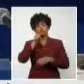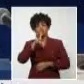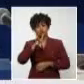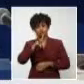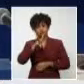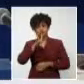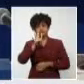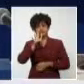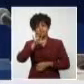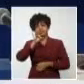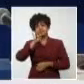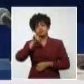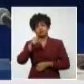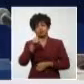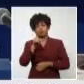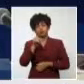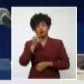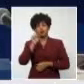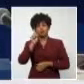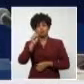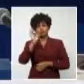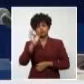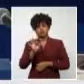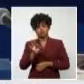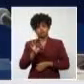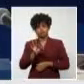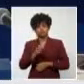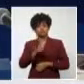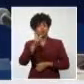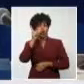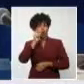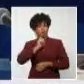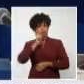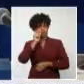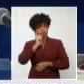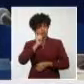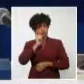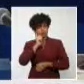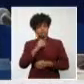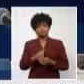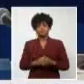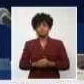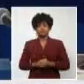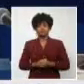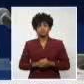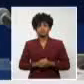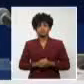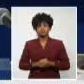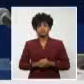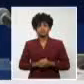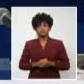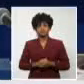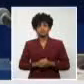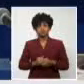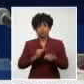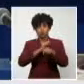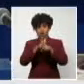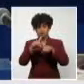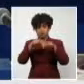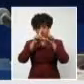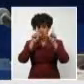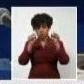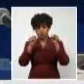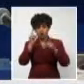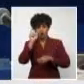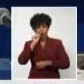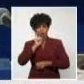is 57.1%, are male. In the cumulative total, we have 930 of the